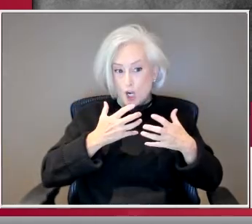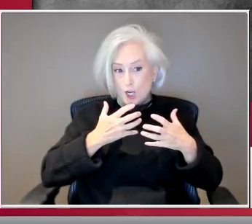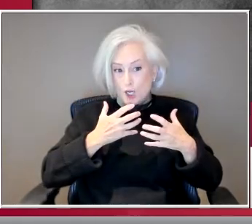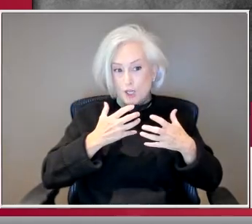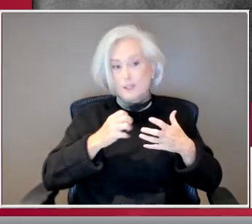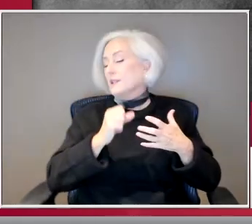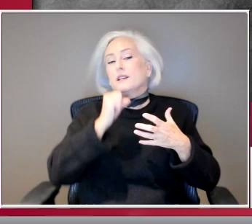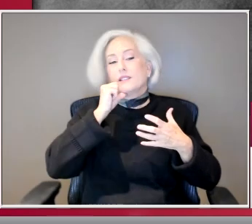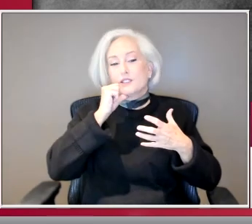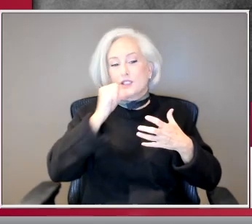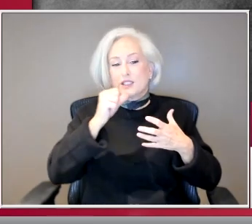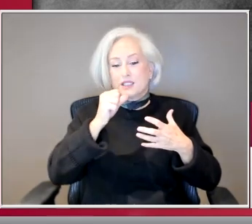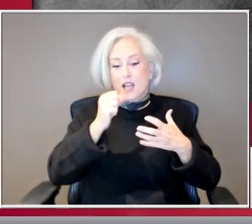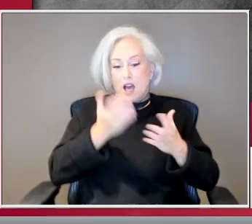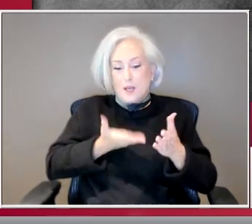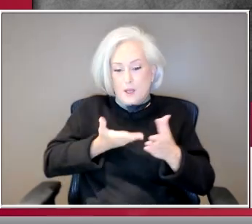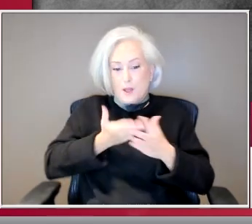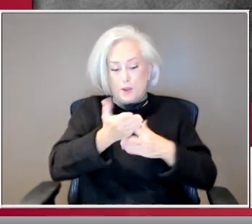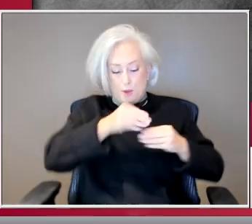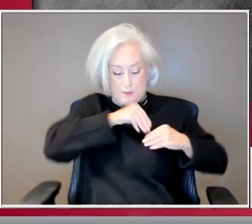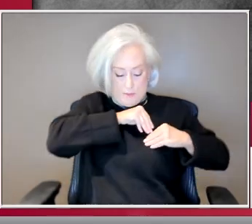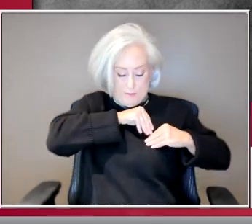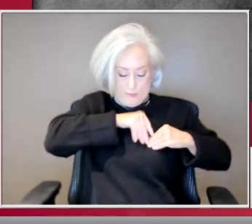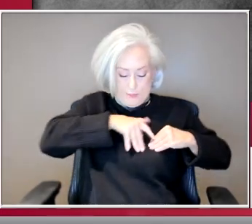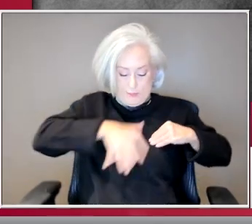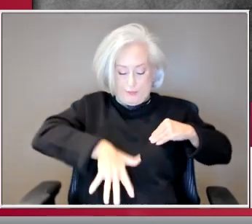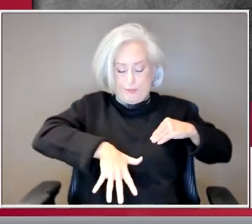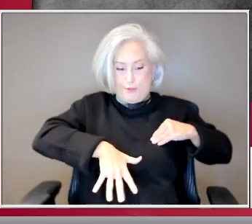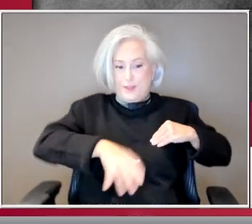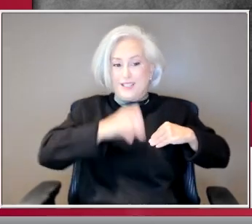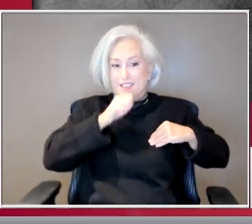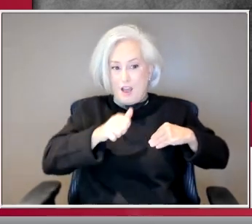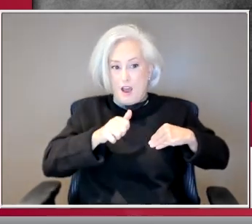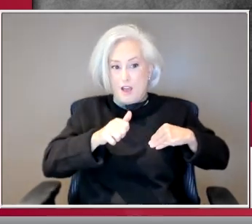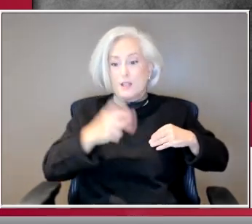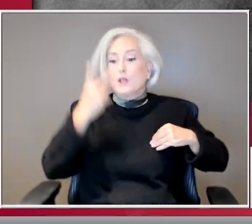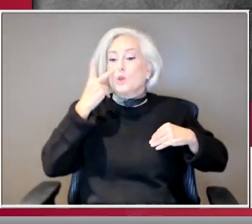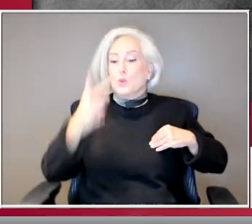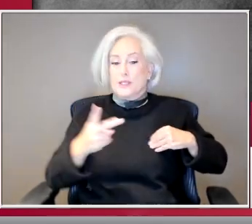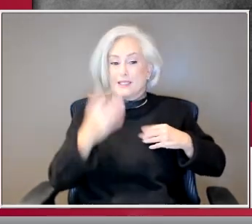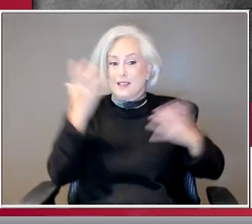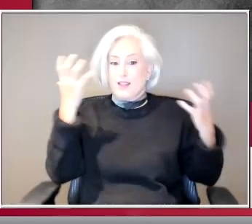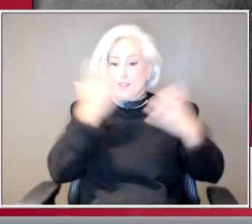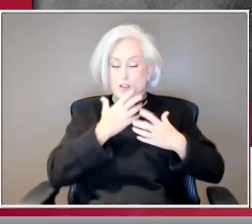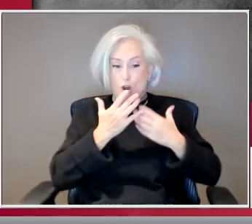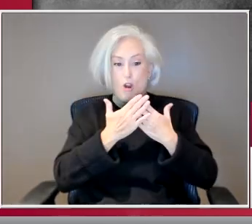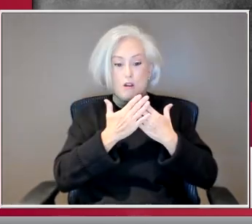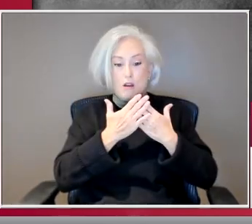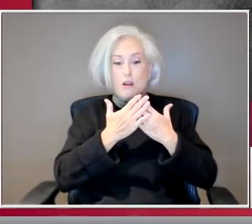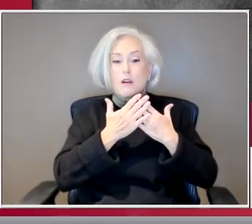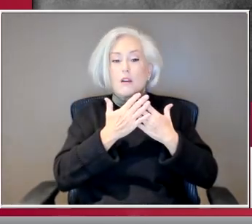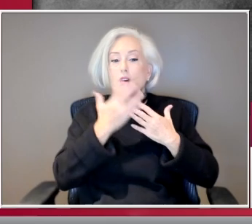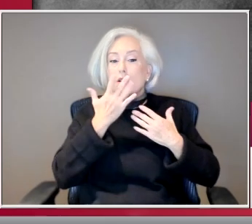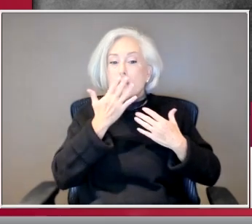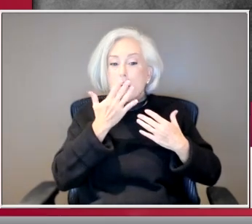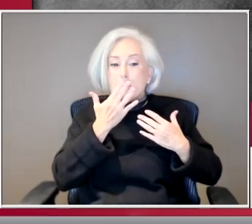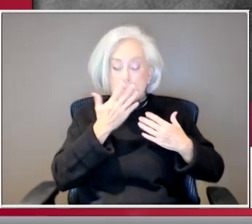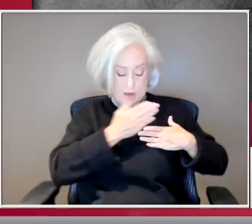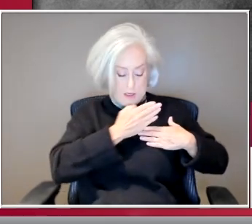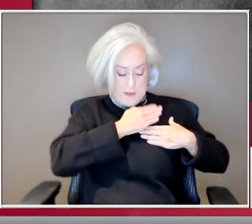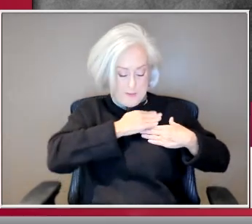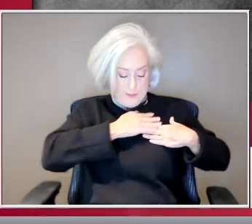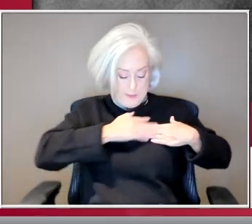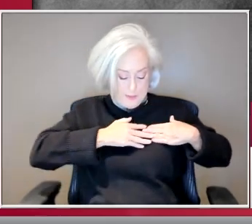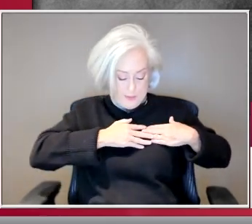little beak right there. And what that shows us is that that baffle was totally occluded. It was so full of scar tissue